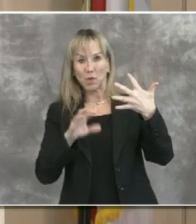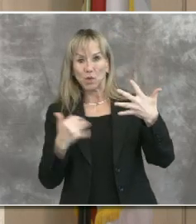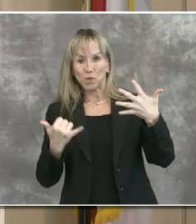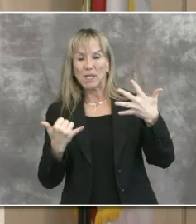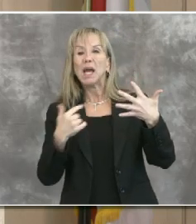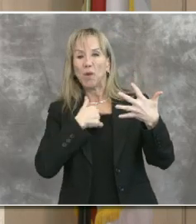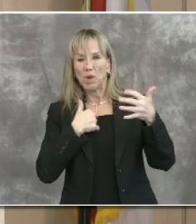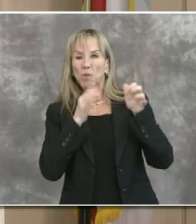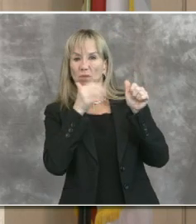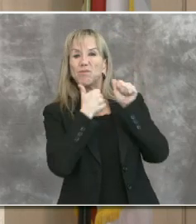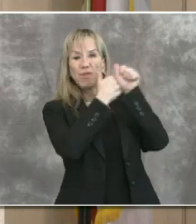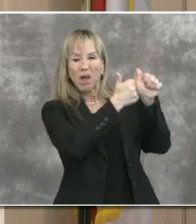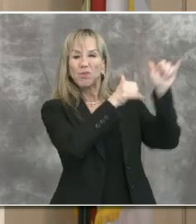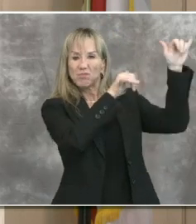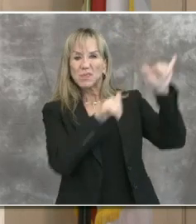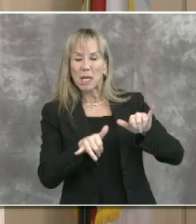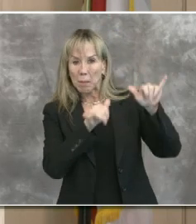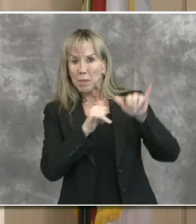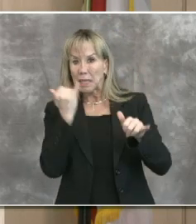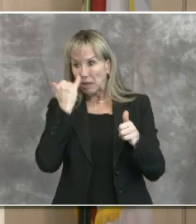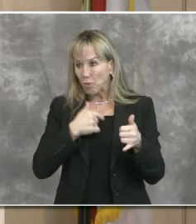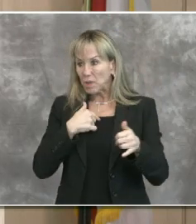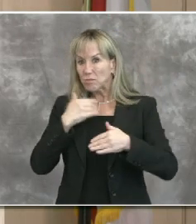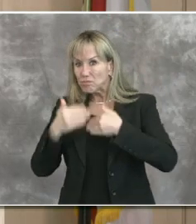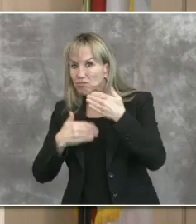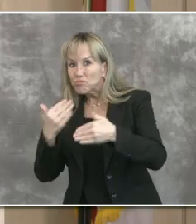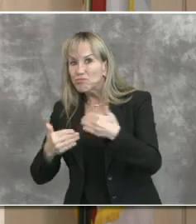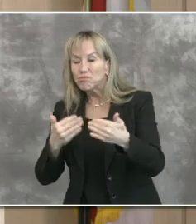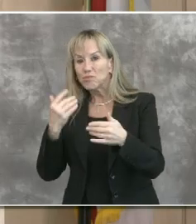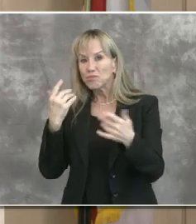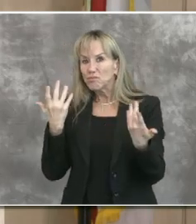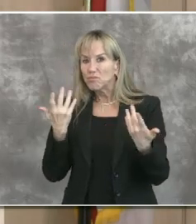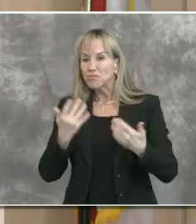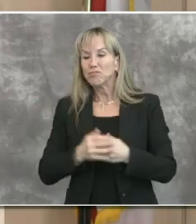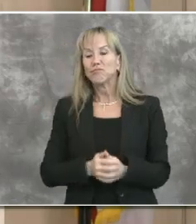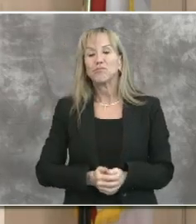using to determine if we're moving in the right direction.